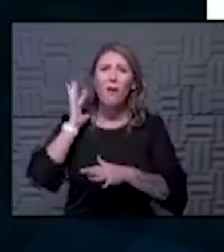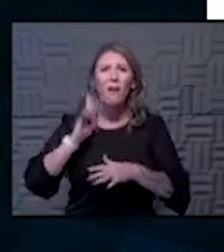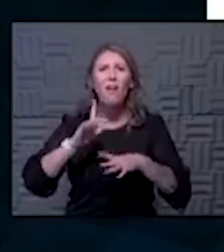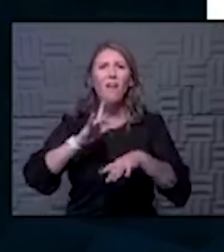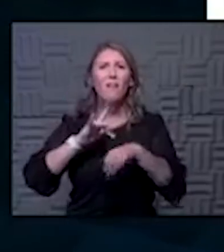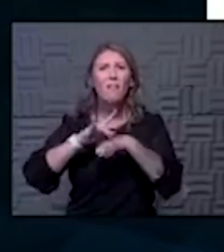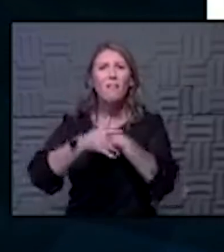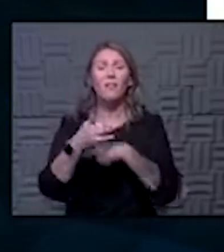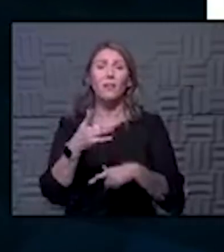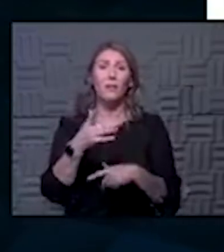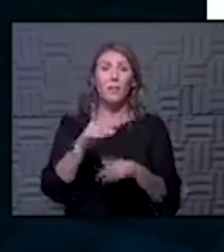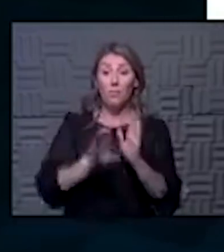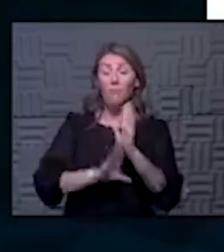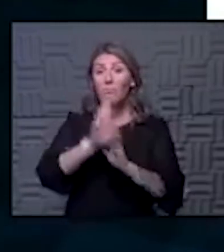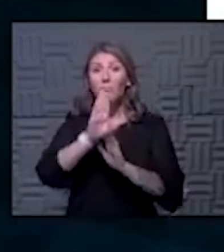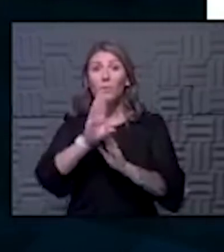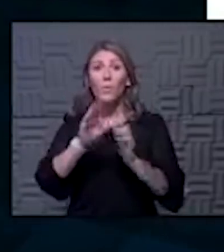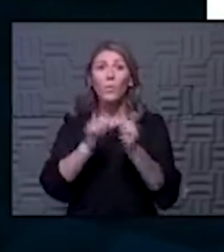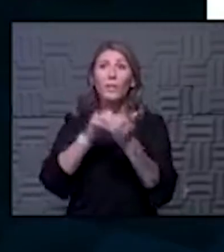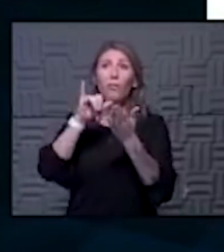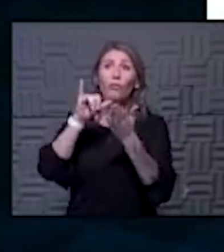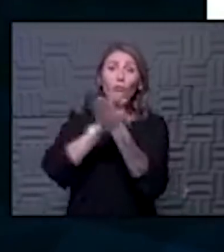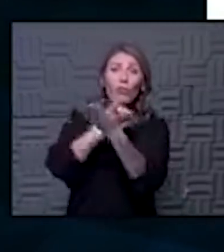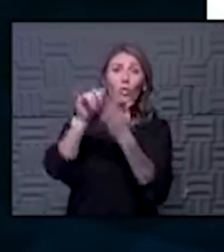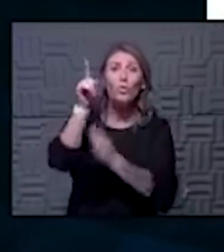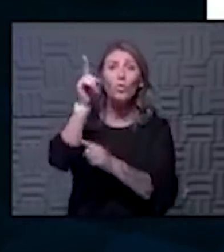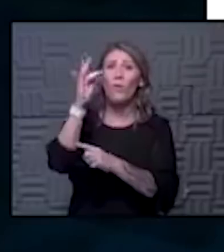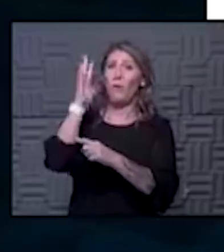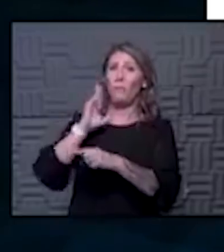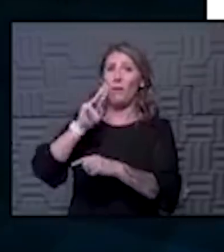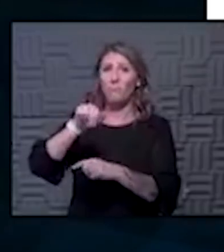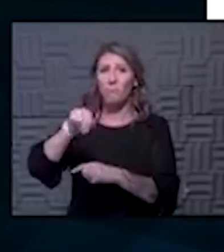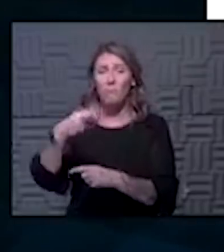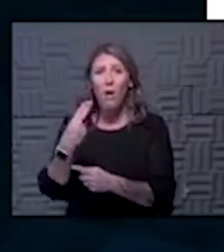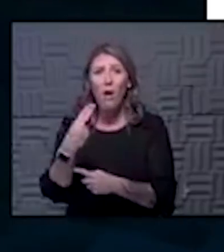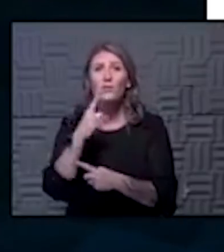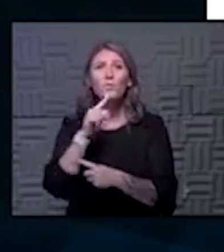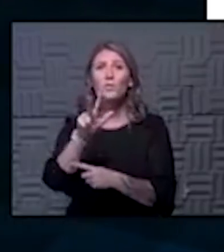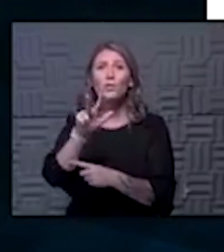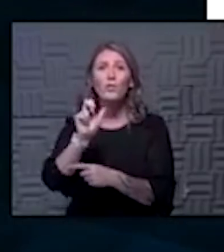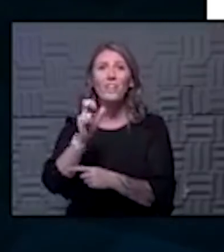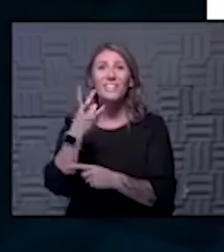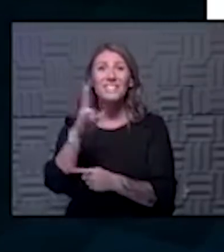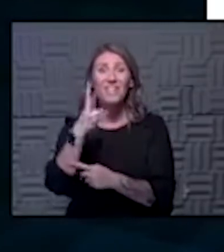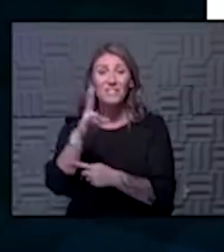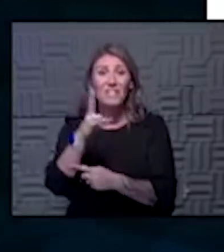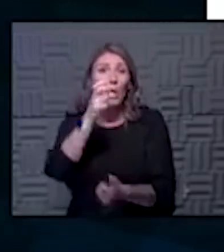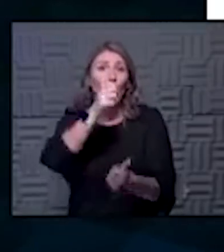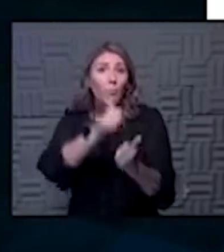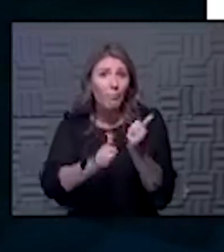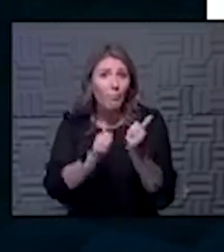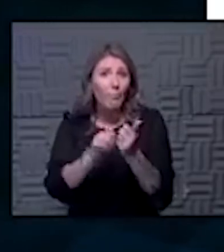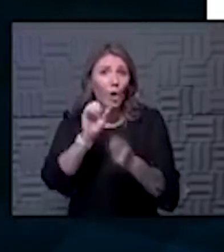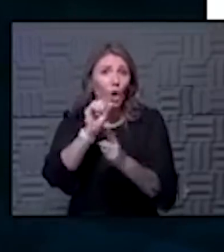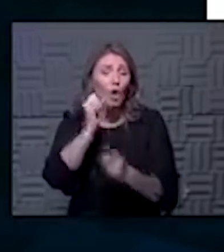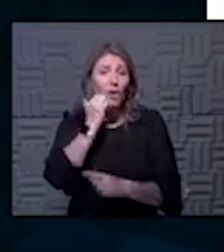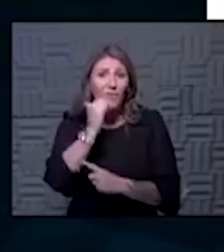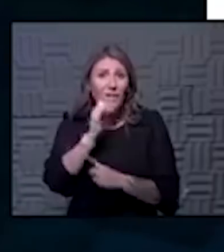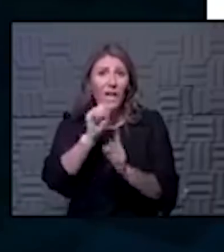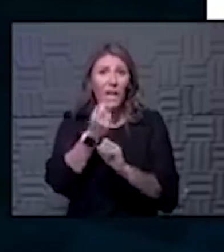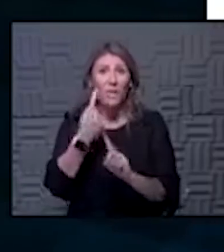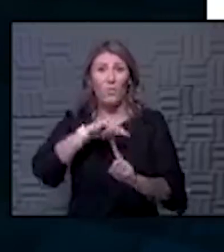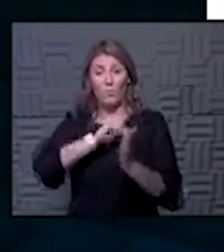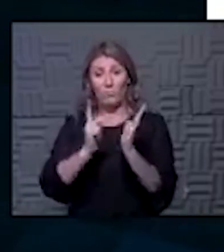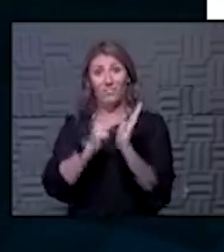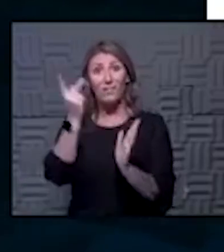say, of cases in New York in the Northeast back in March was 317 new cases per day per million people. So we've more than